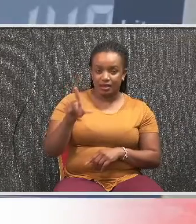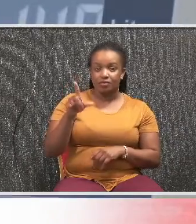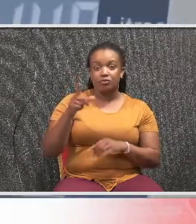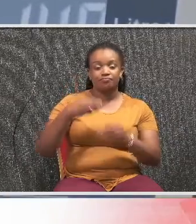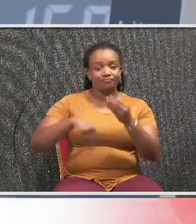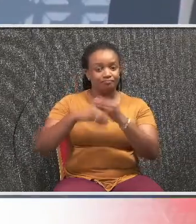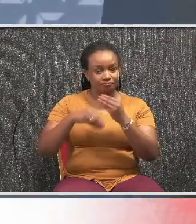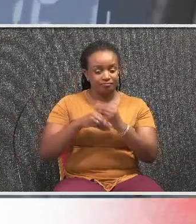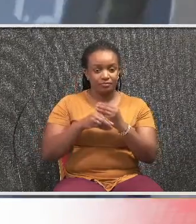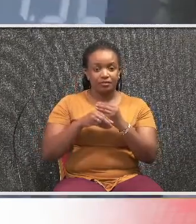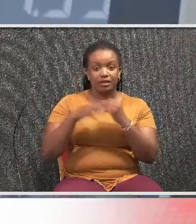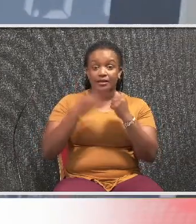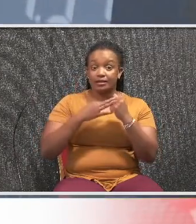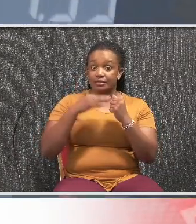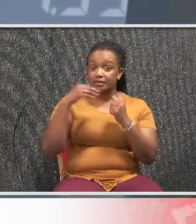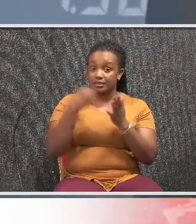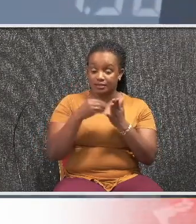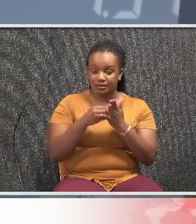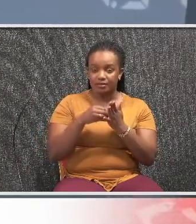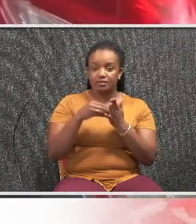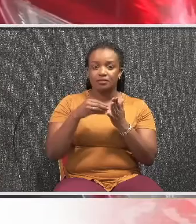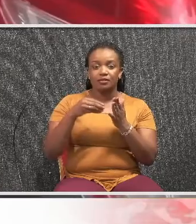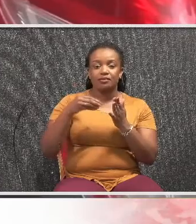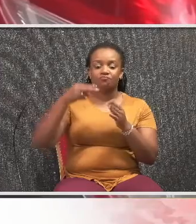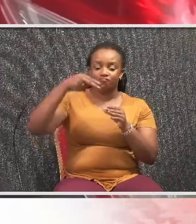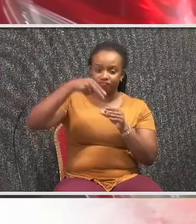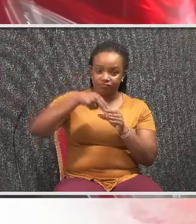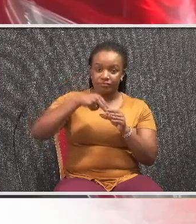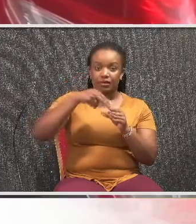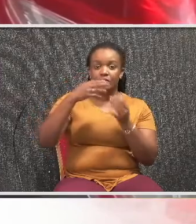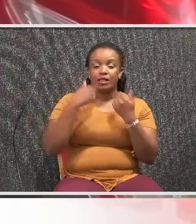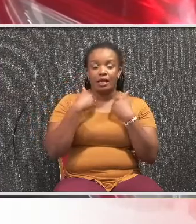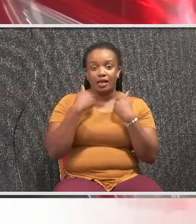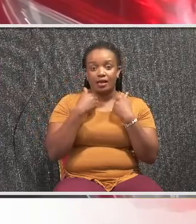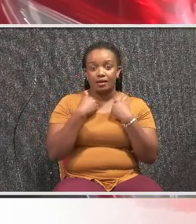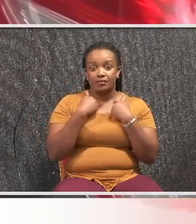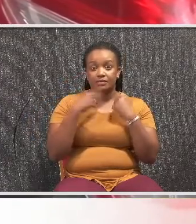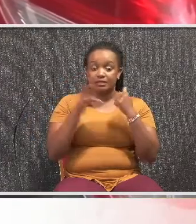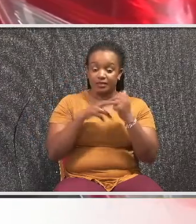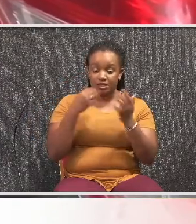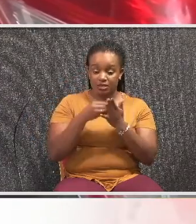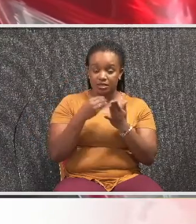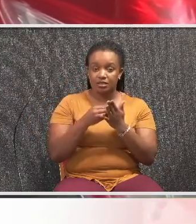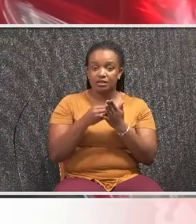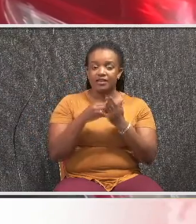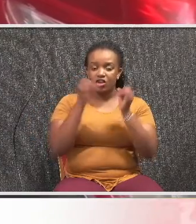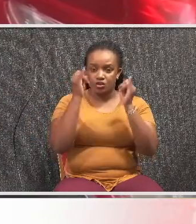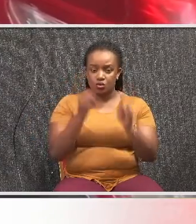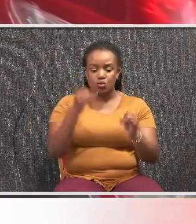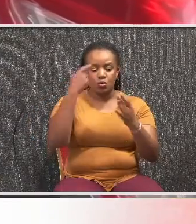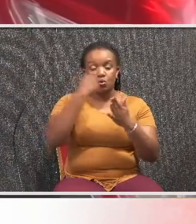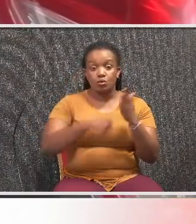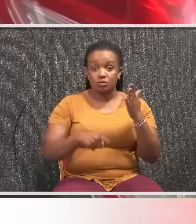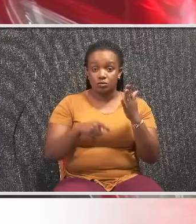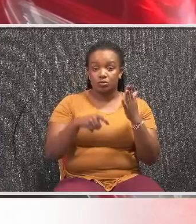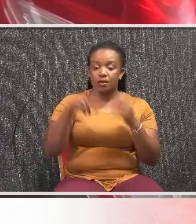7 shillings 94 cents, and kerosene is up by 12 shillings 97 cents in the fuel price review. Super